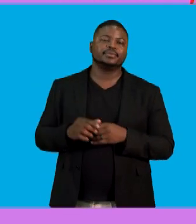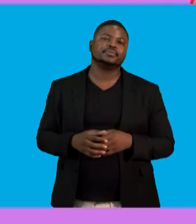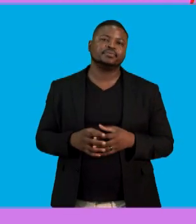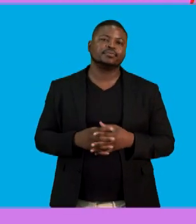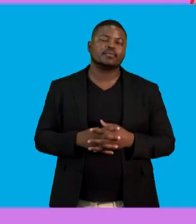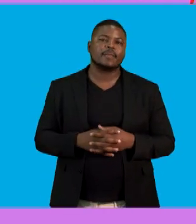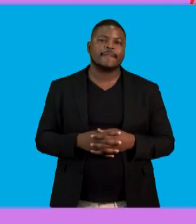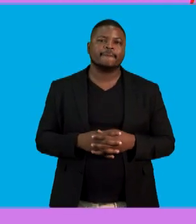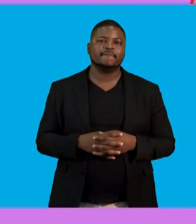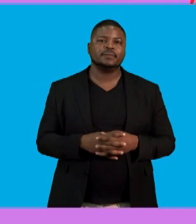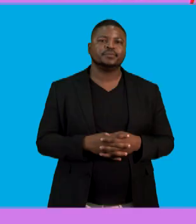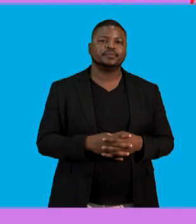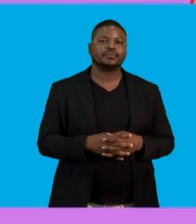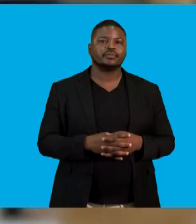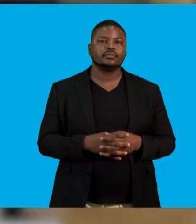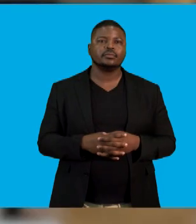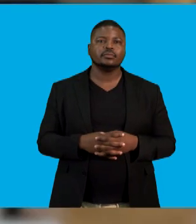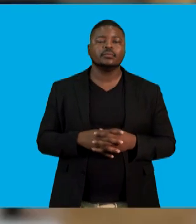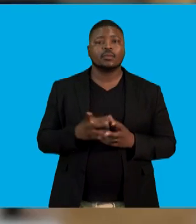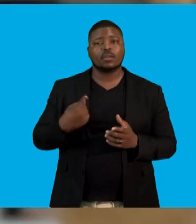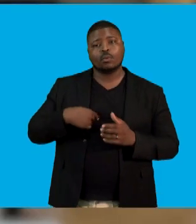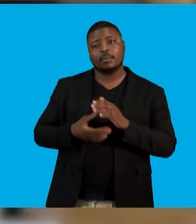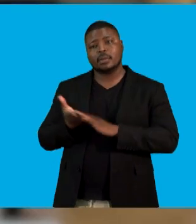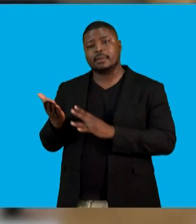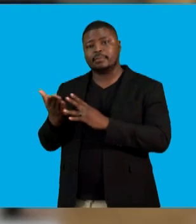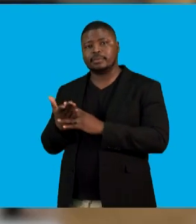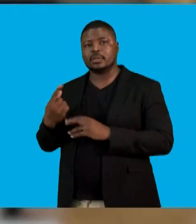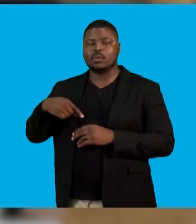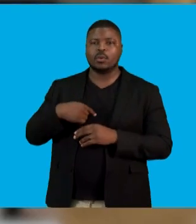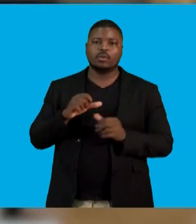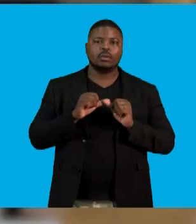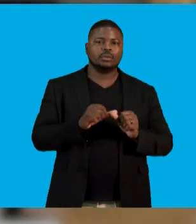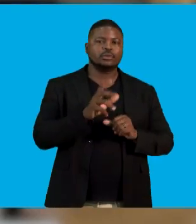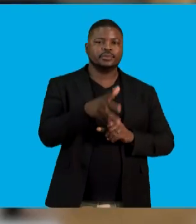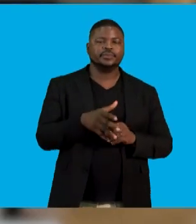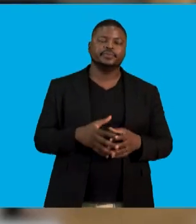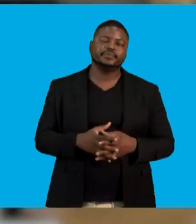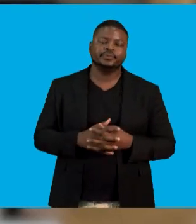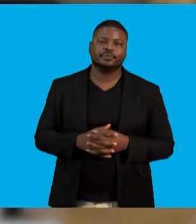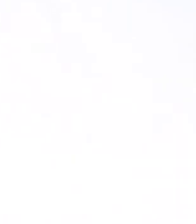2.54 centimeters. Let's take a quick ad break and then we'll continue afterwards.